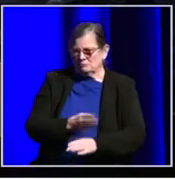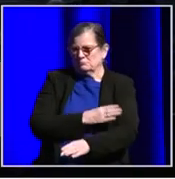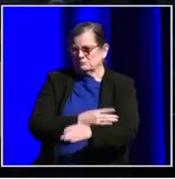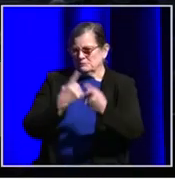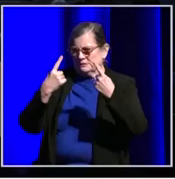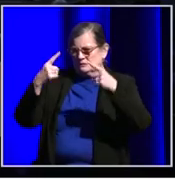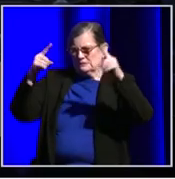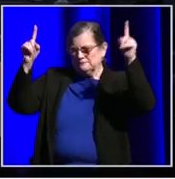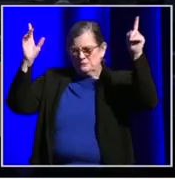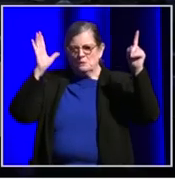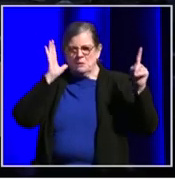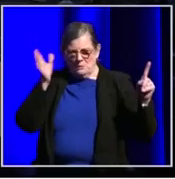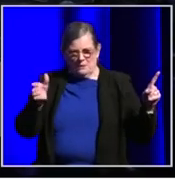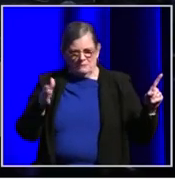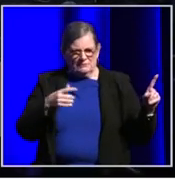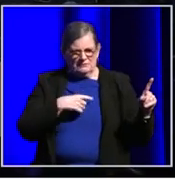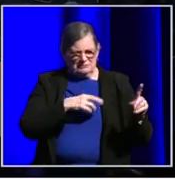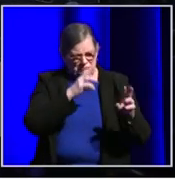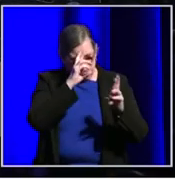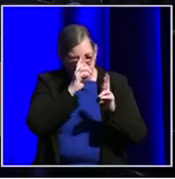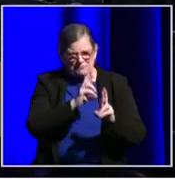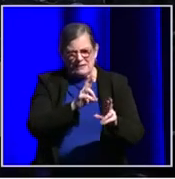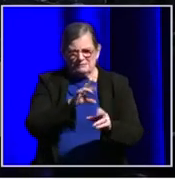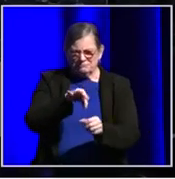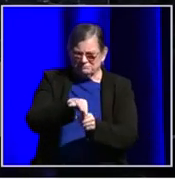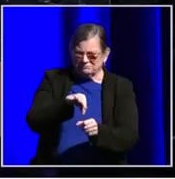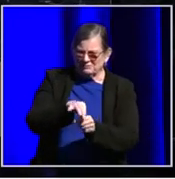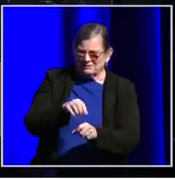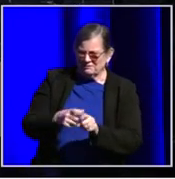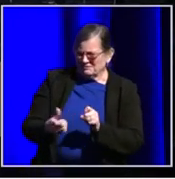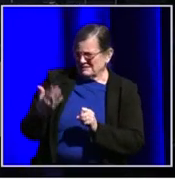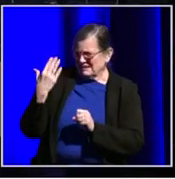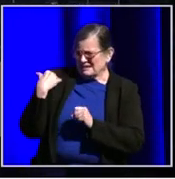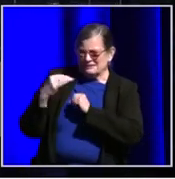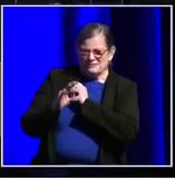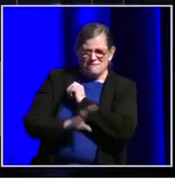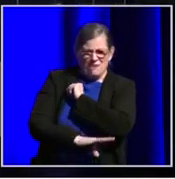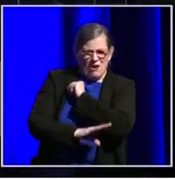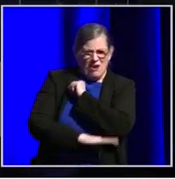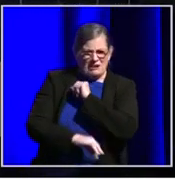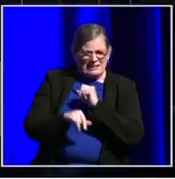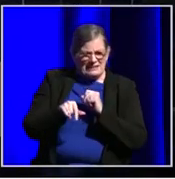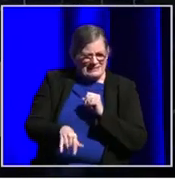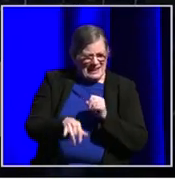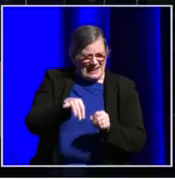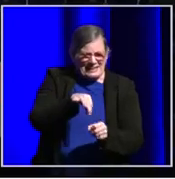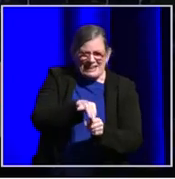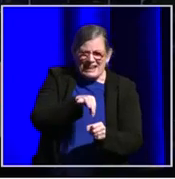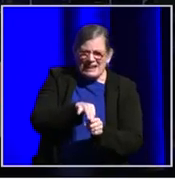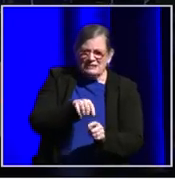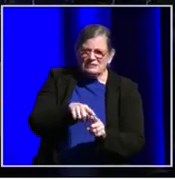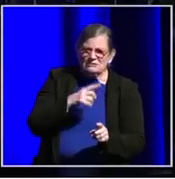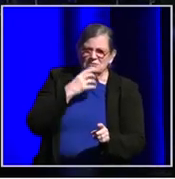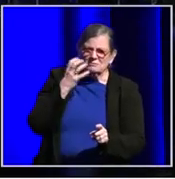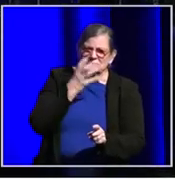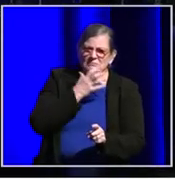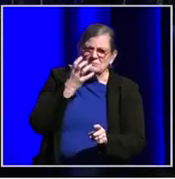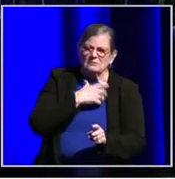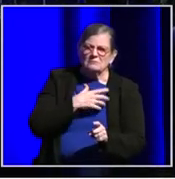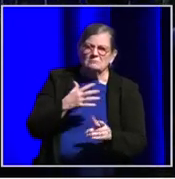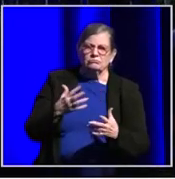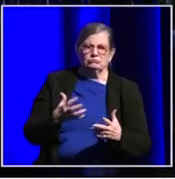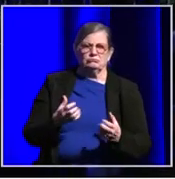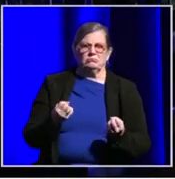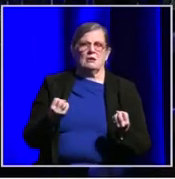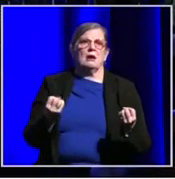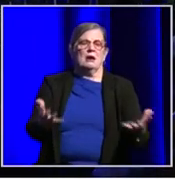have been reelected this past fall, but I recognize that in that election, there was a fair amount of voter dissatisfaction. As I look to the